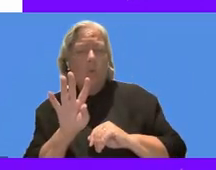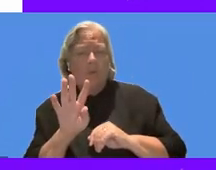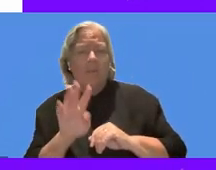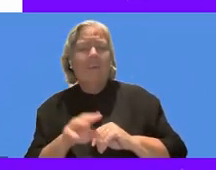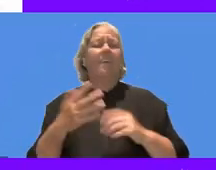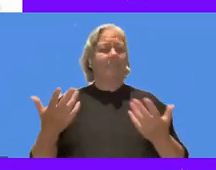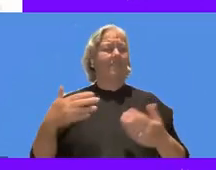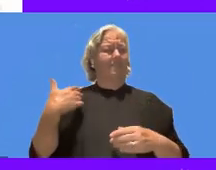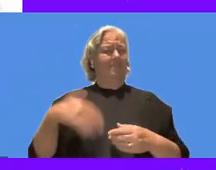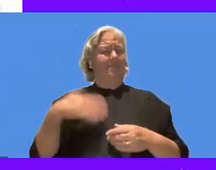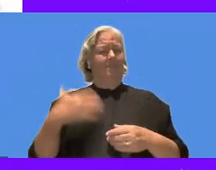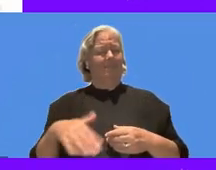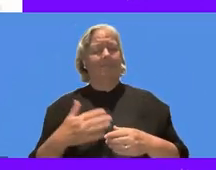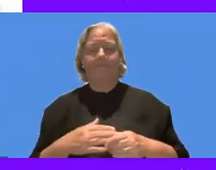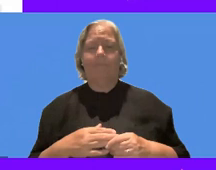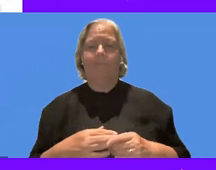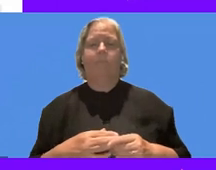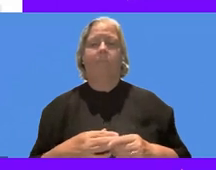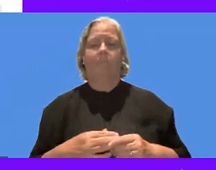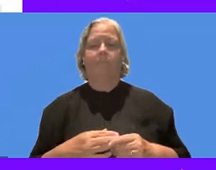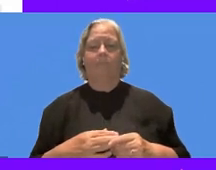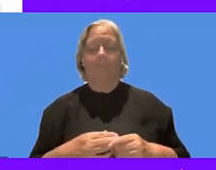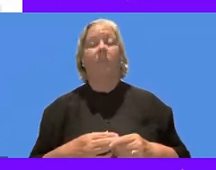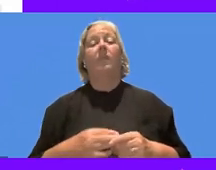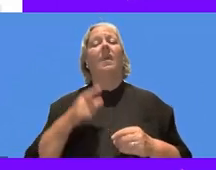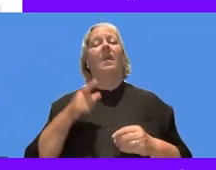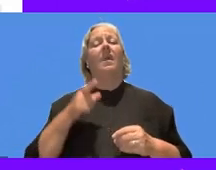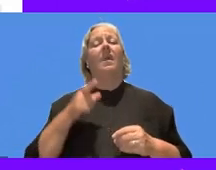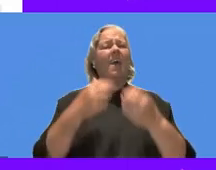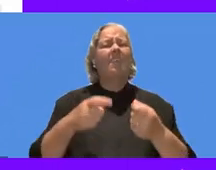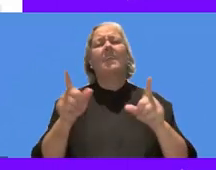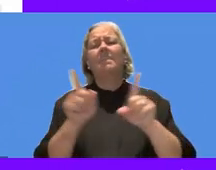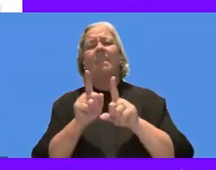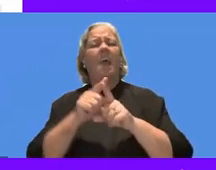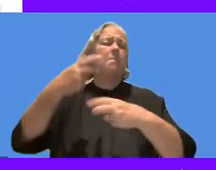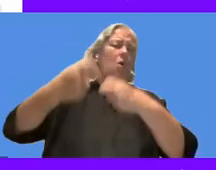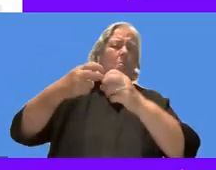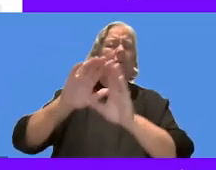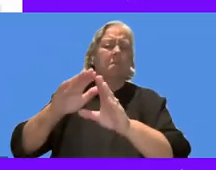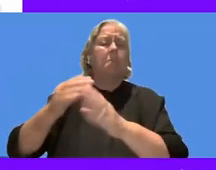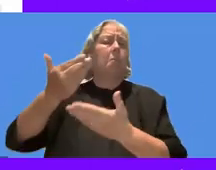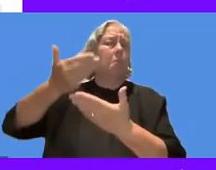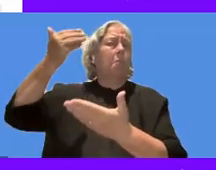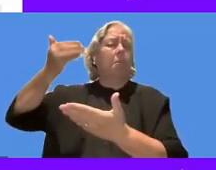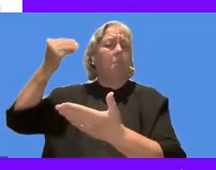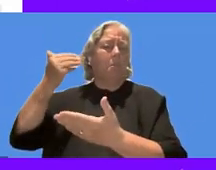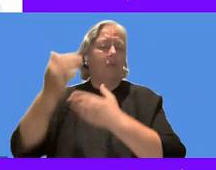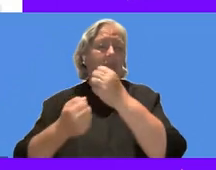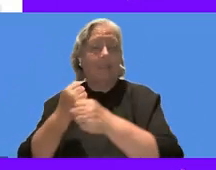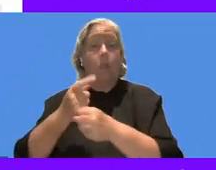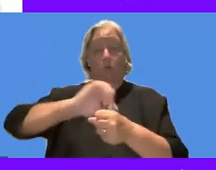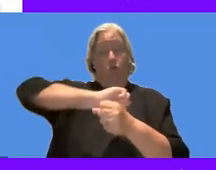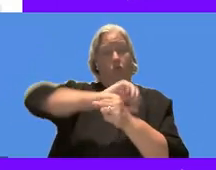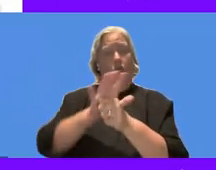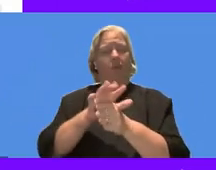financing. On top of this issue that was already happening a few years ago, the pandemic also had a significant impact